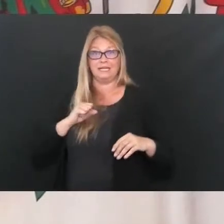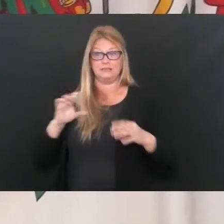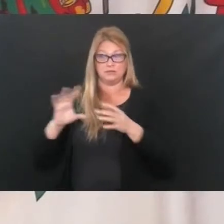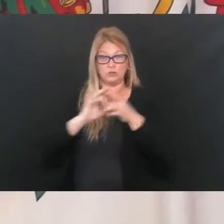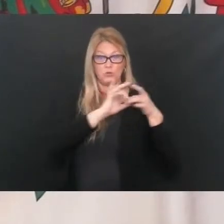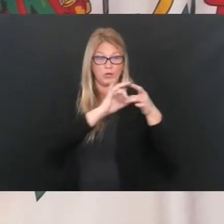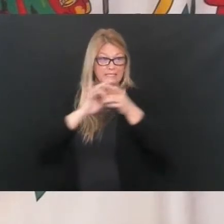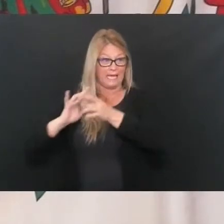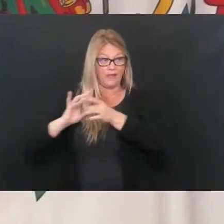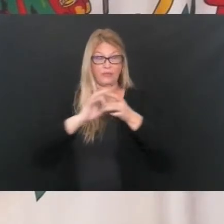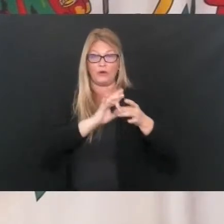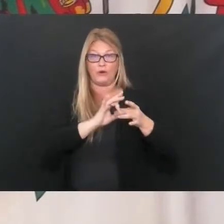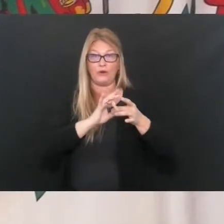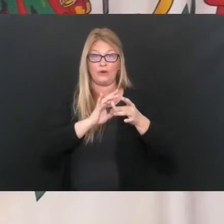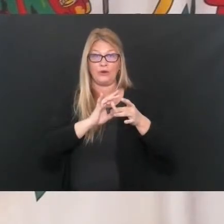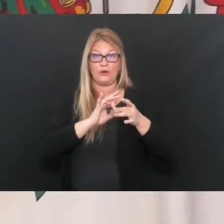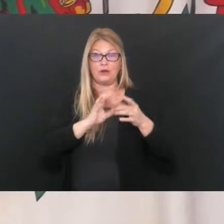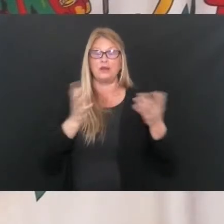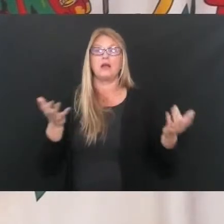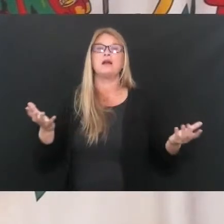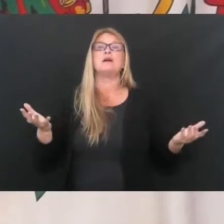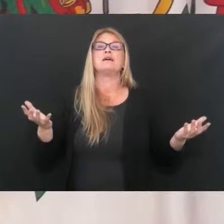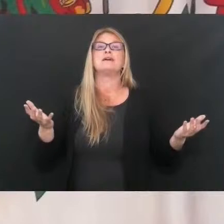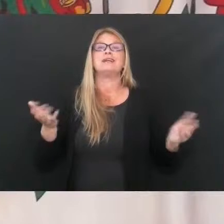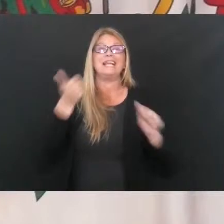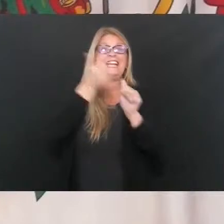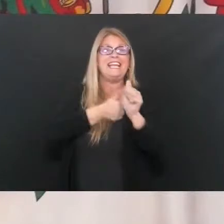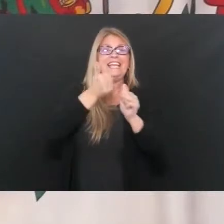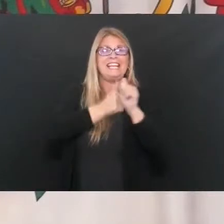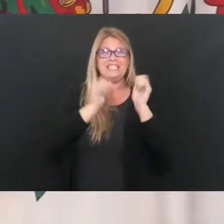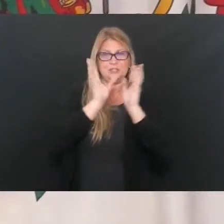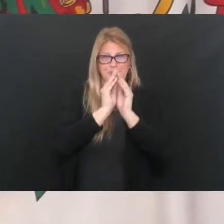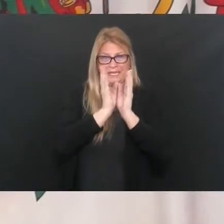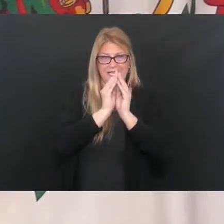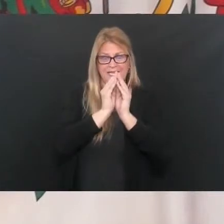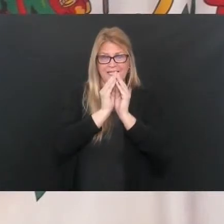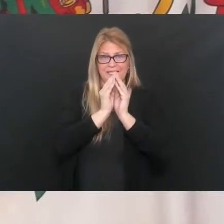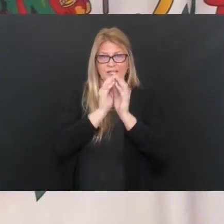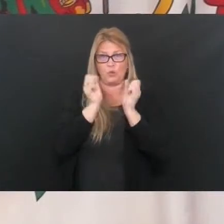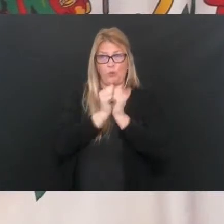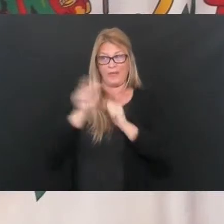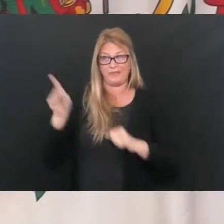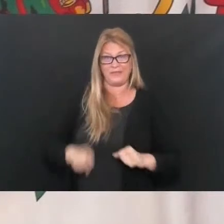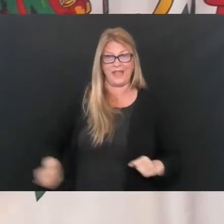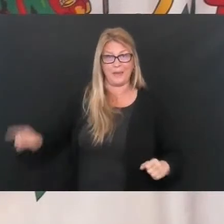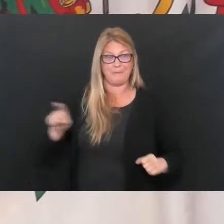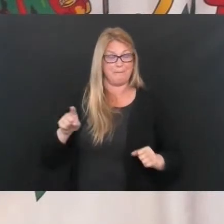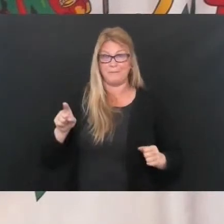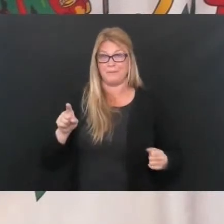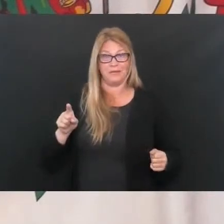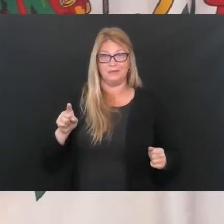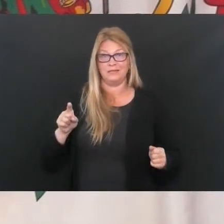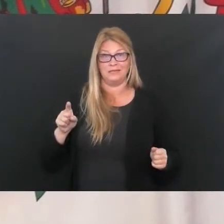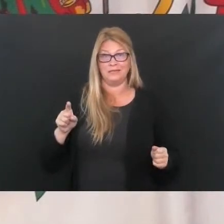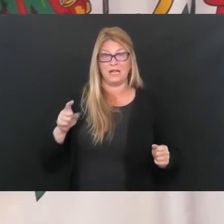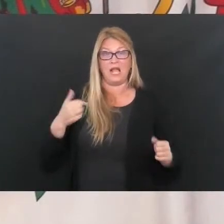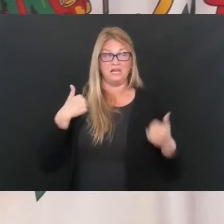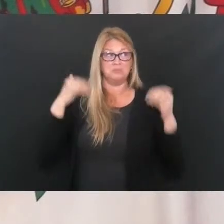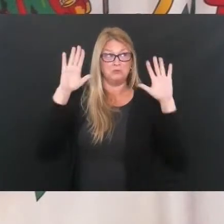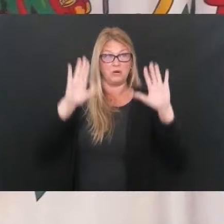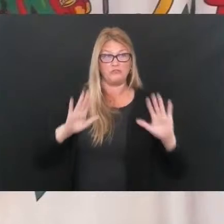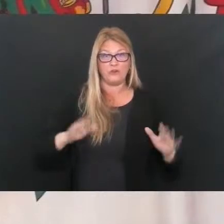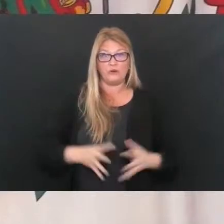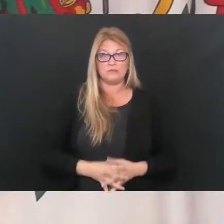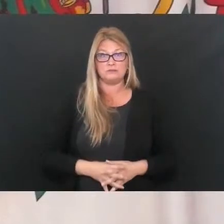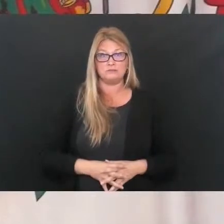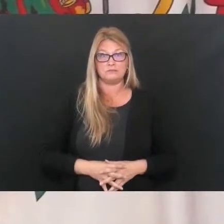and the minorities, you know, every meeting that I've had with the minority side, every single meeting has been great.